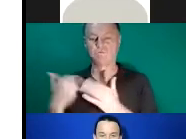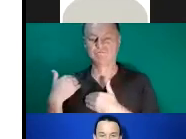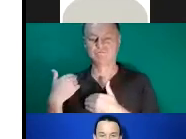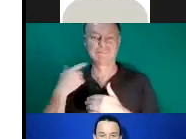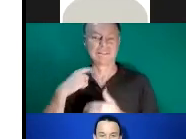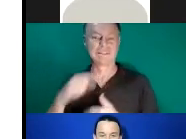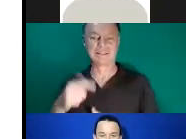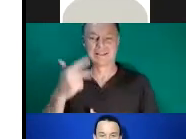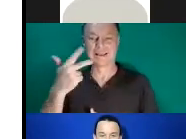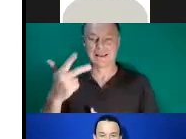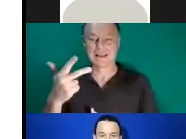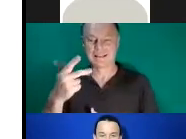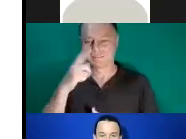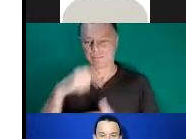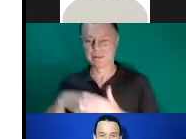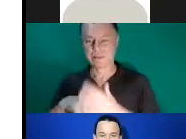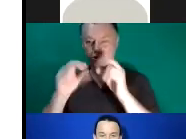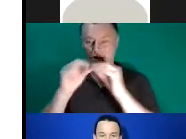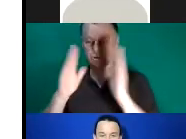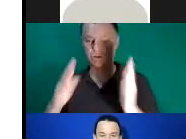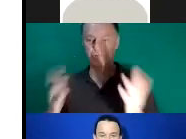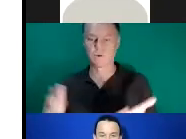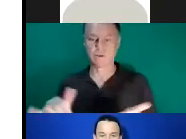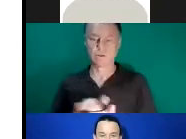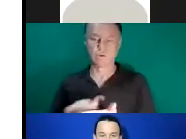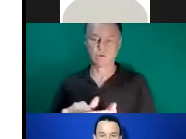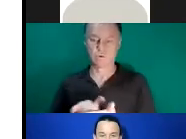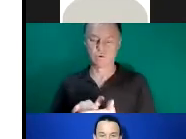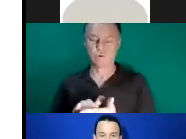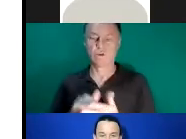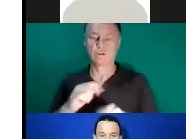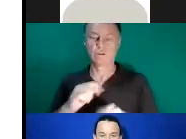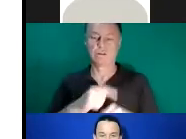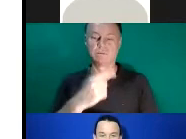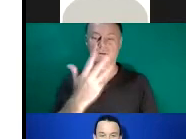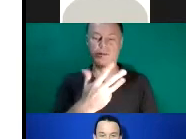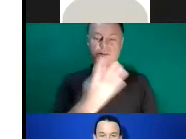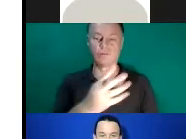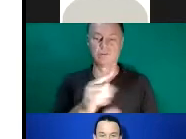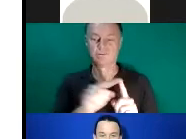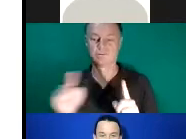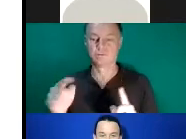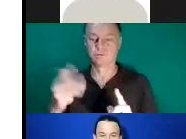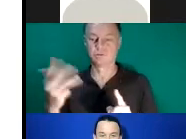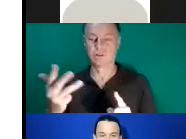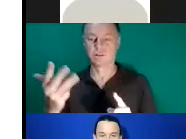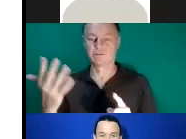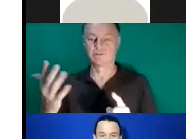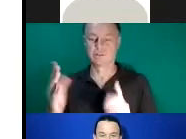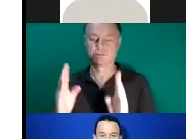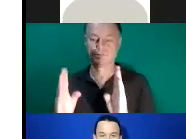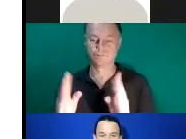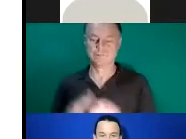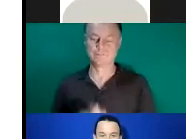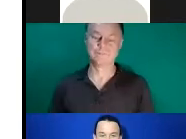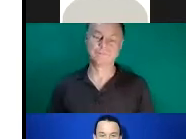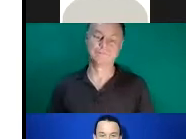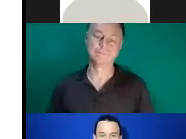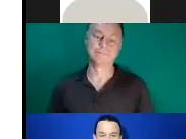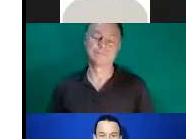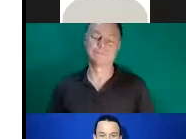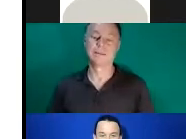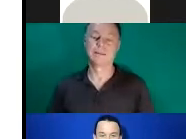eight nursing home patients in New York City between 1914 and 1915.